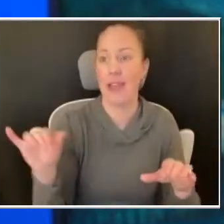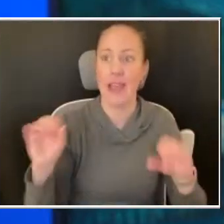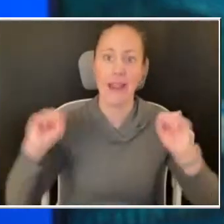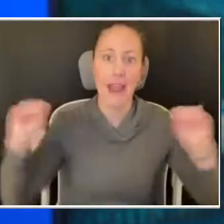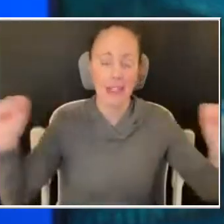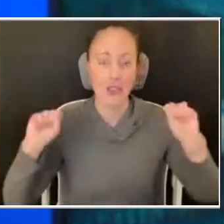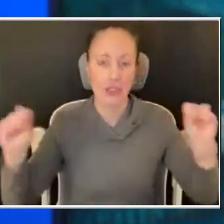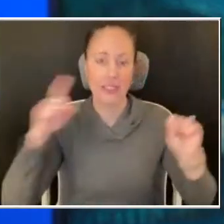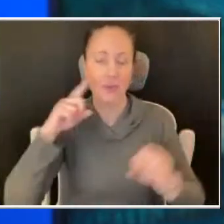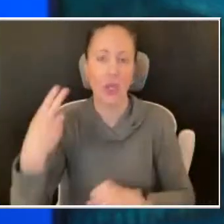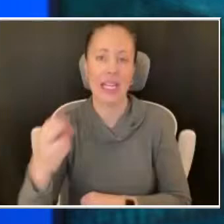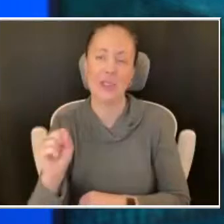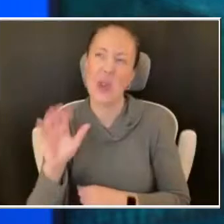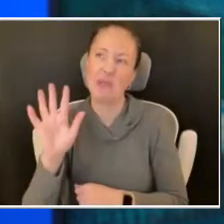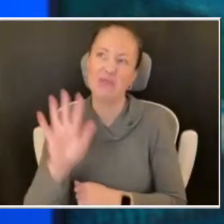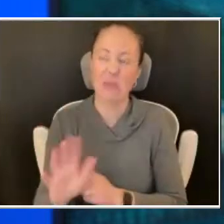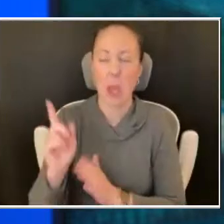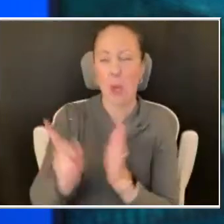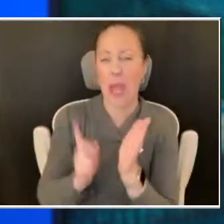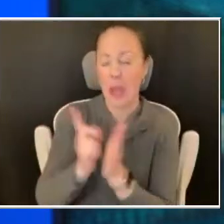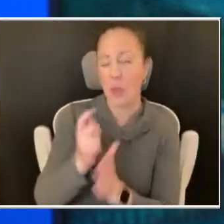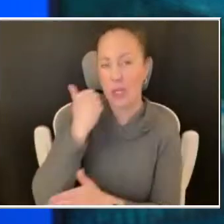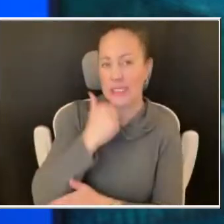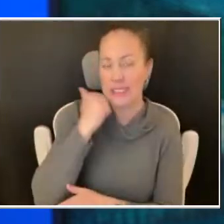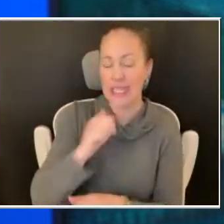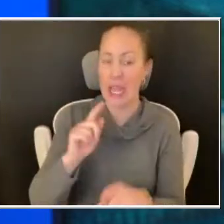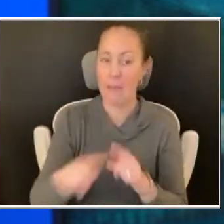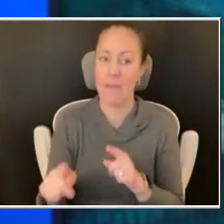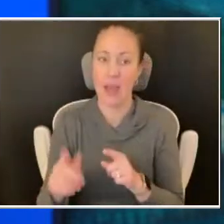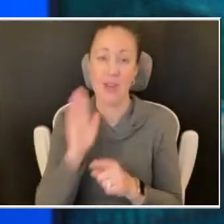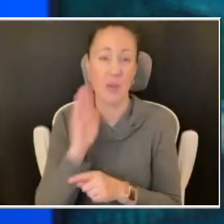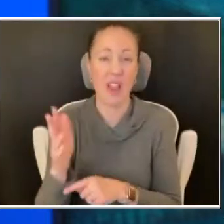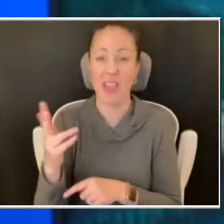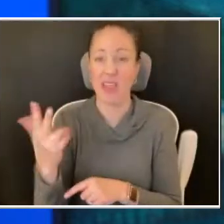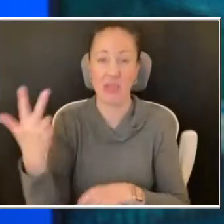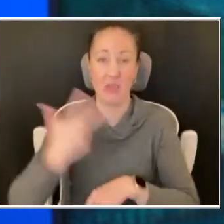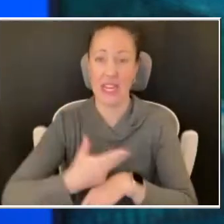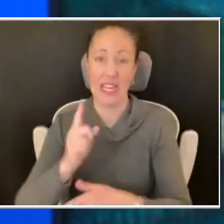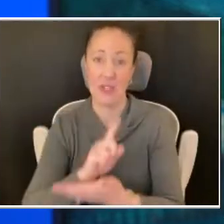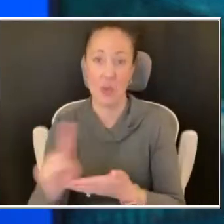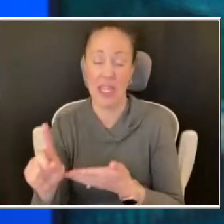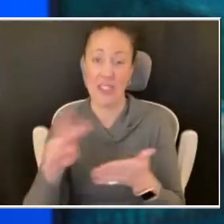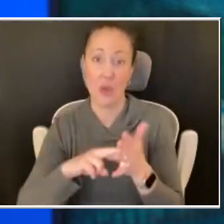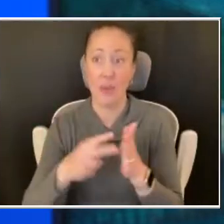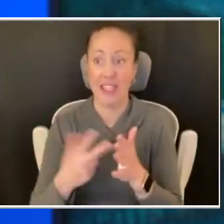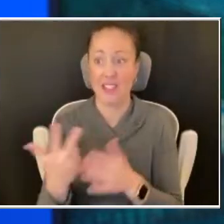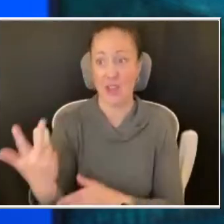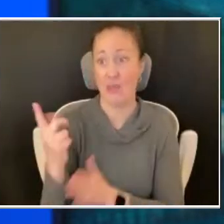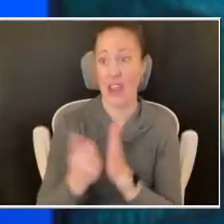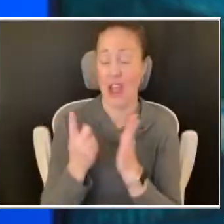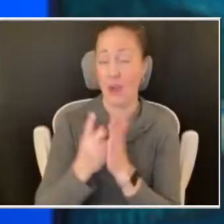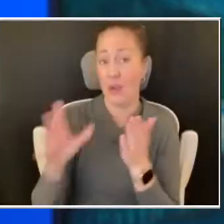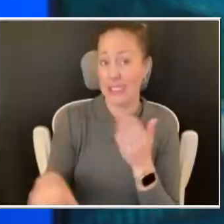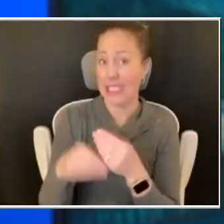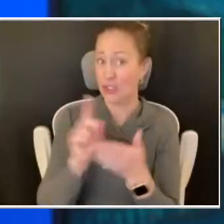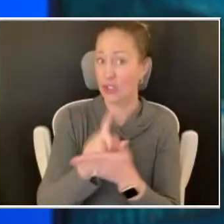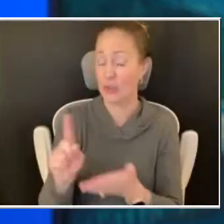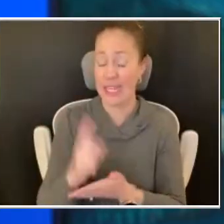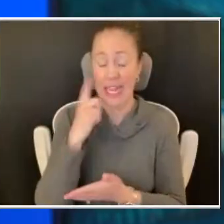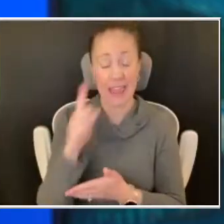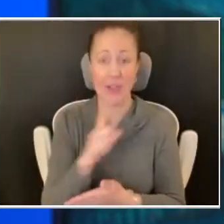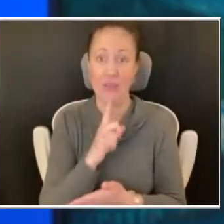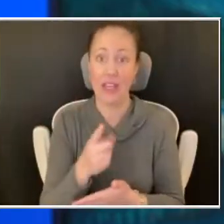hour a day. But I'd be doing that 3 days a week. So it was 3 extra hours a week. And I just think all of the exertion just kind of